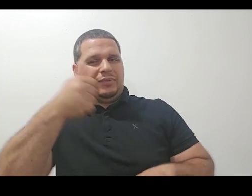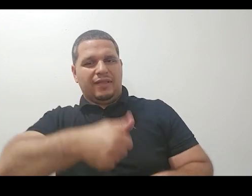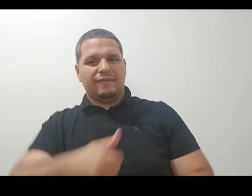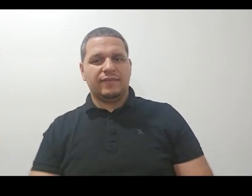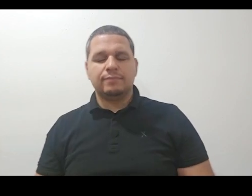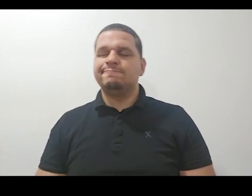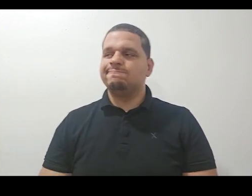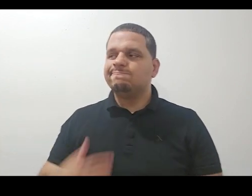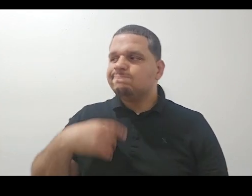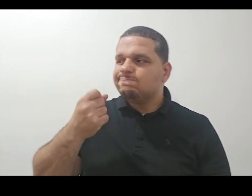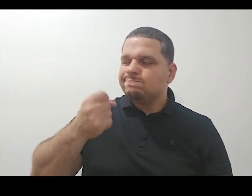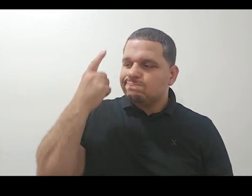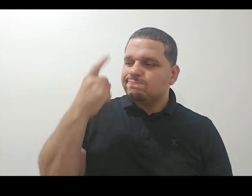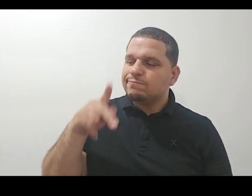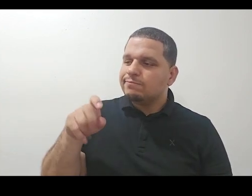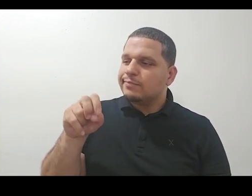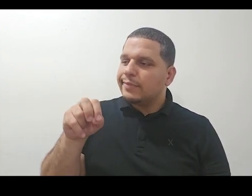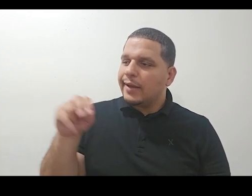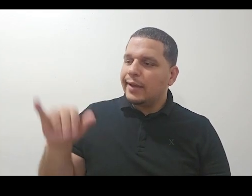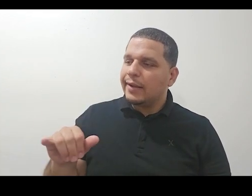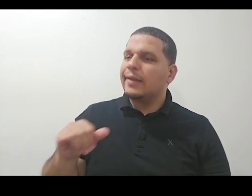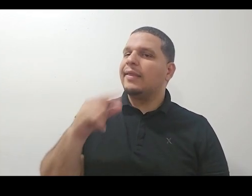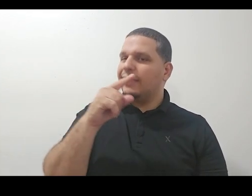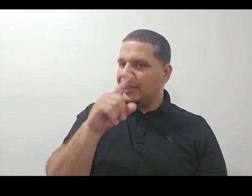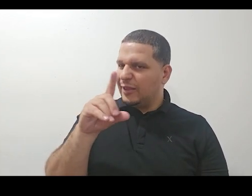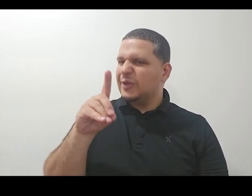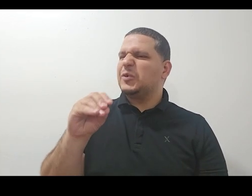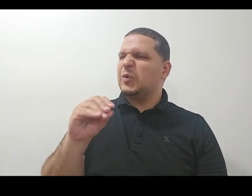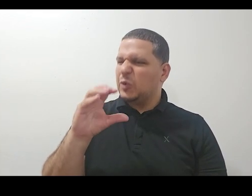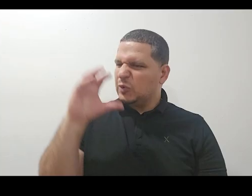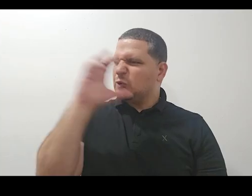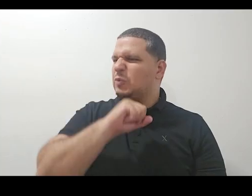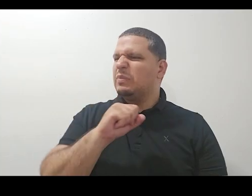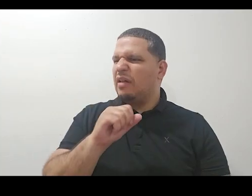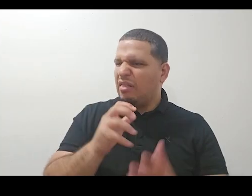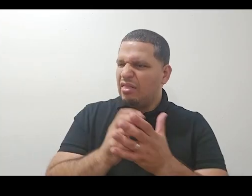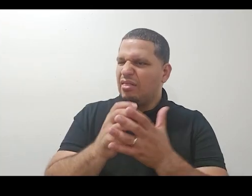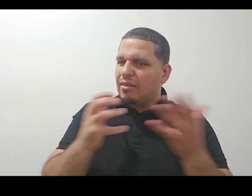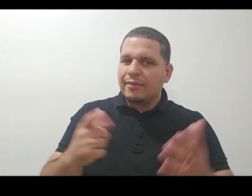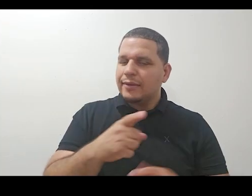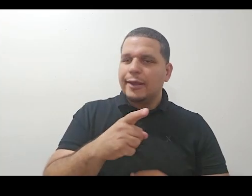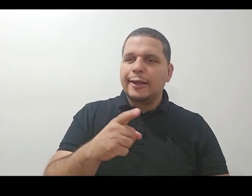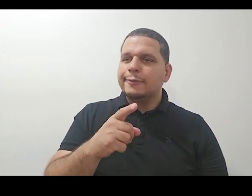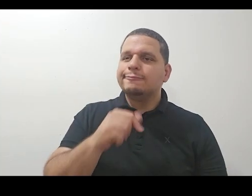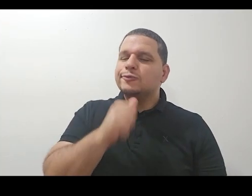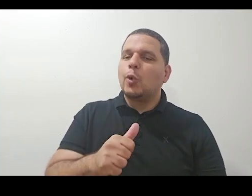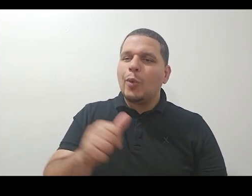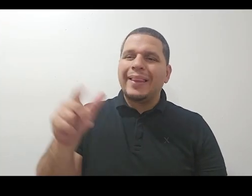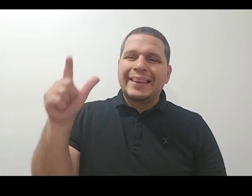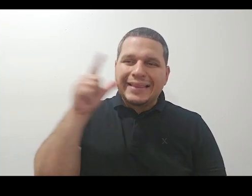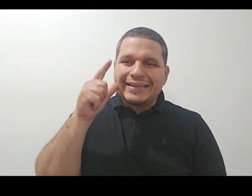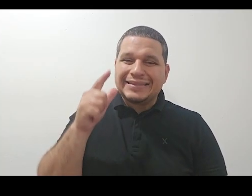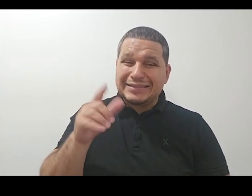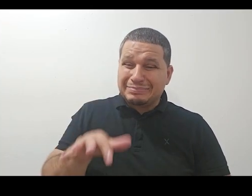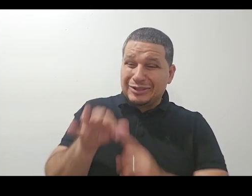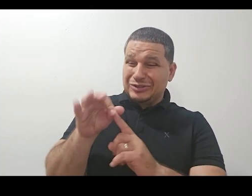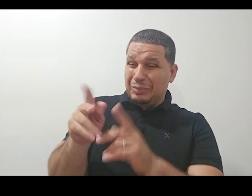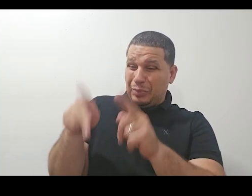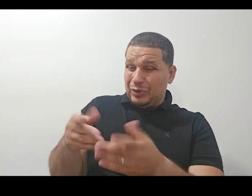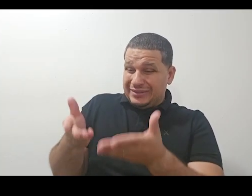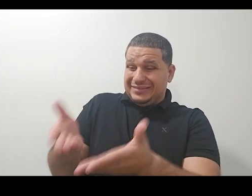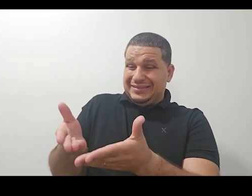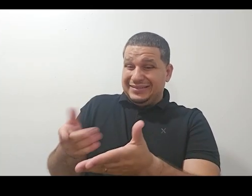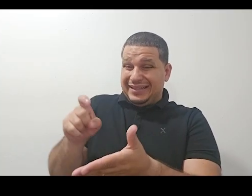do for themselves. I get where you're coming from, Penny, because they do assume that a lot and they don't listen, especially